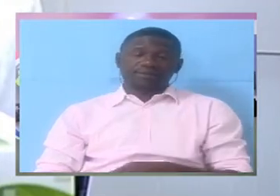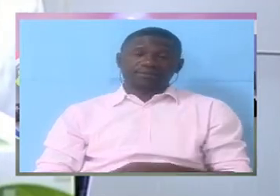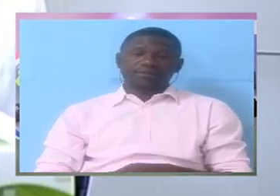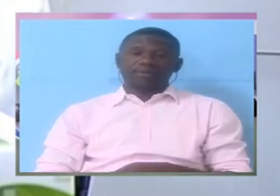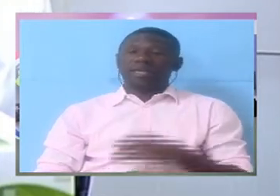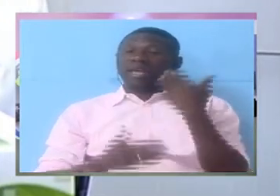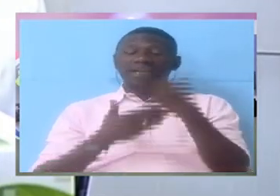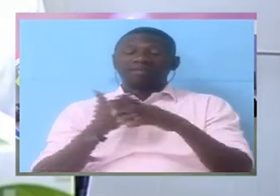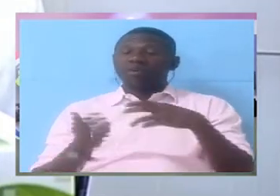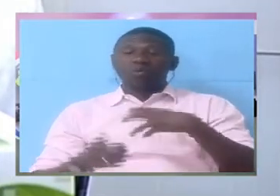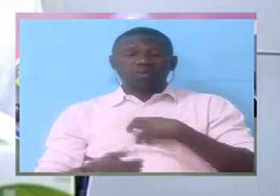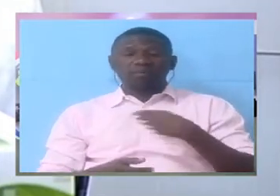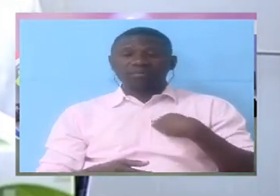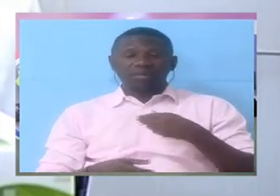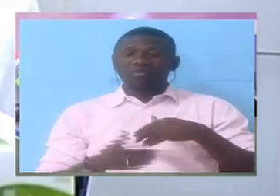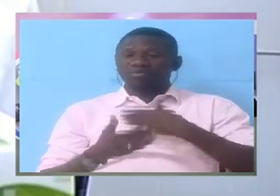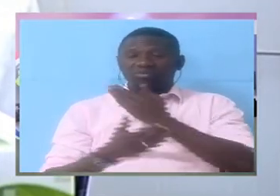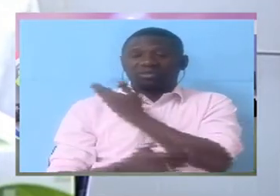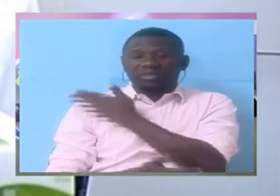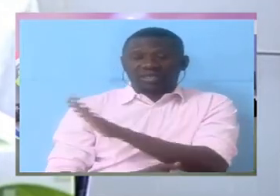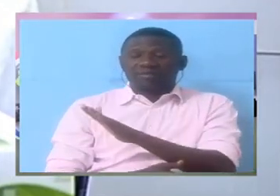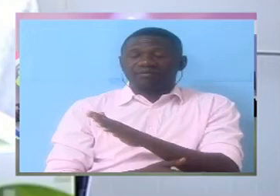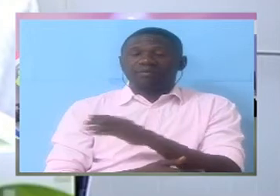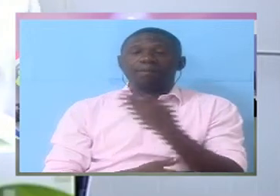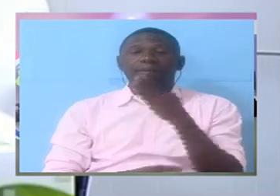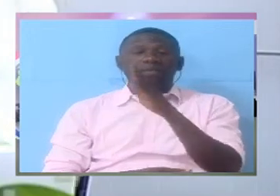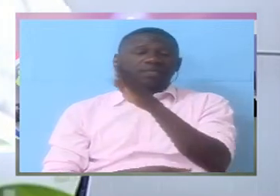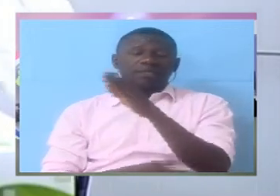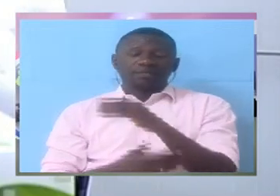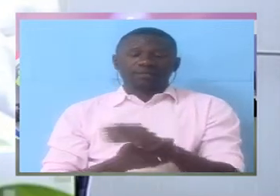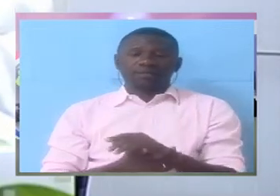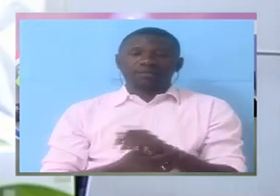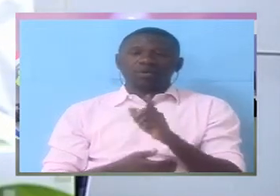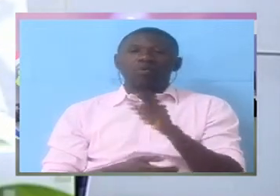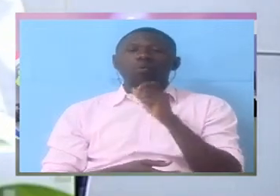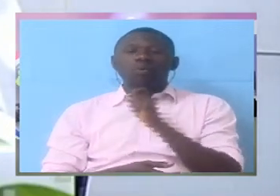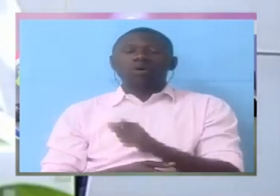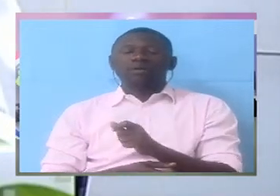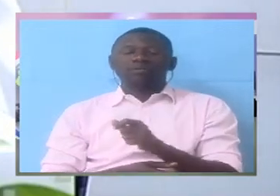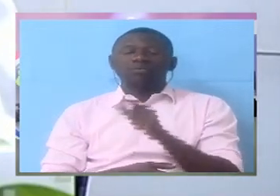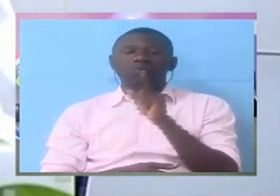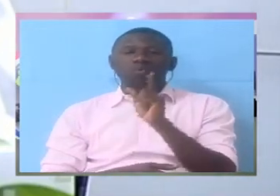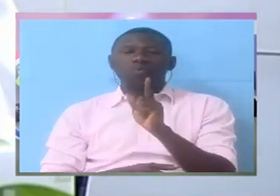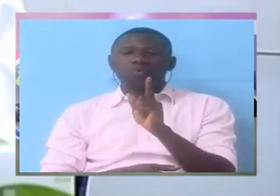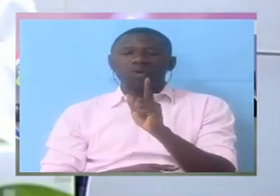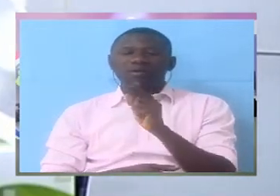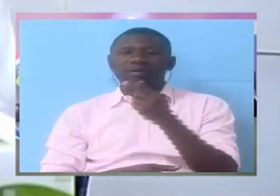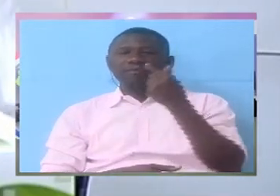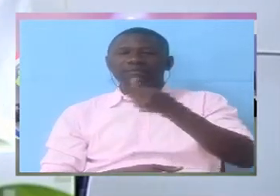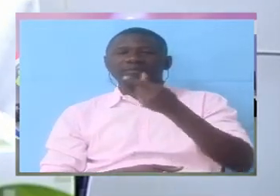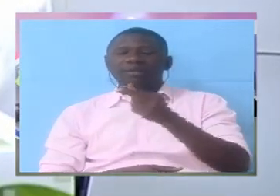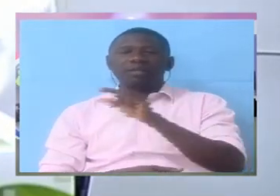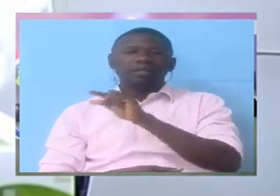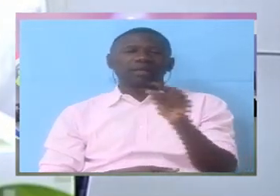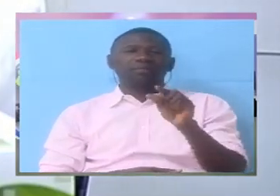never wanted me to go. There is one village called Sarasofe.